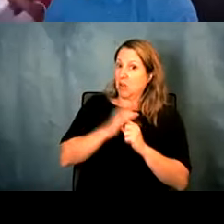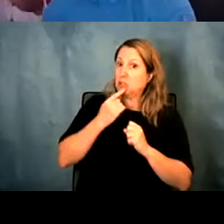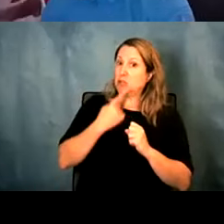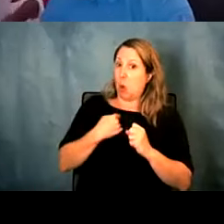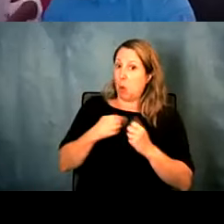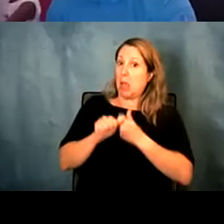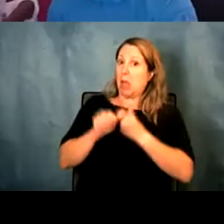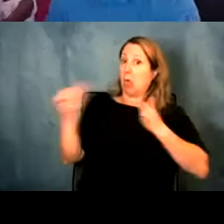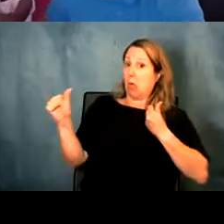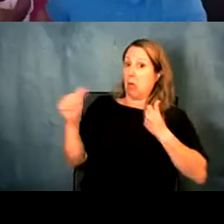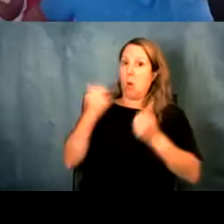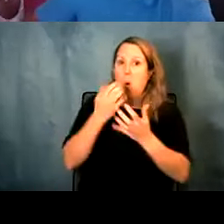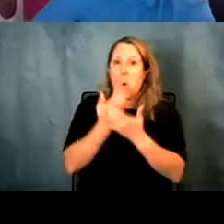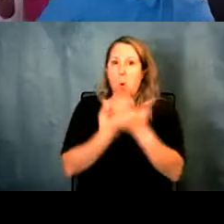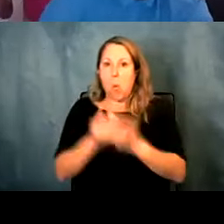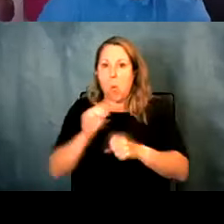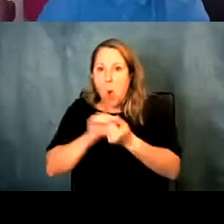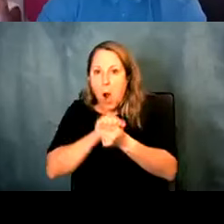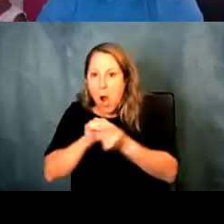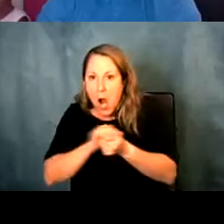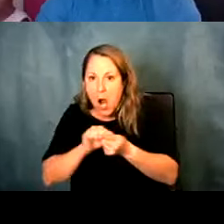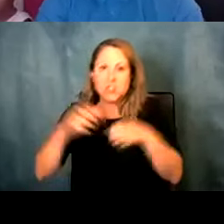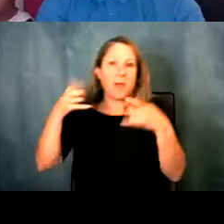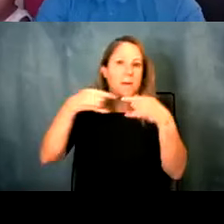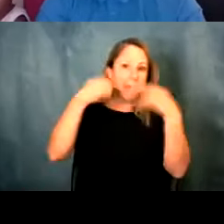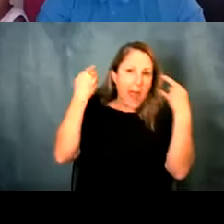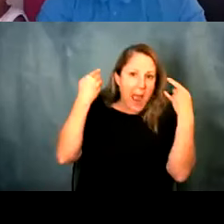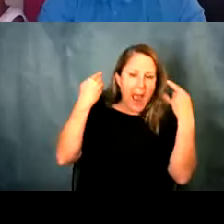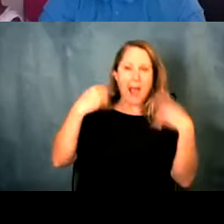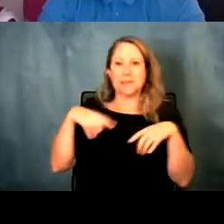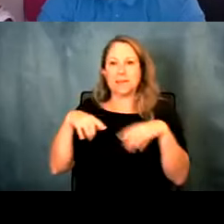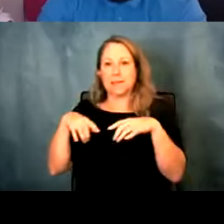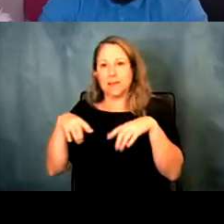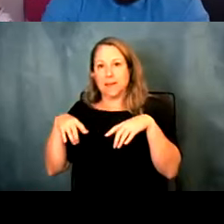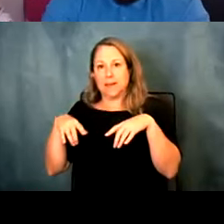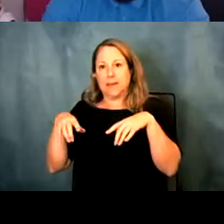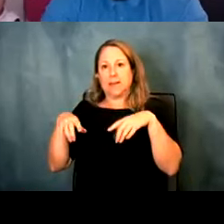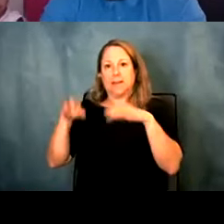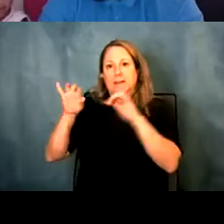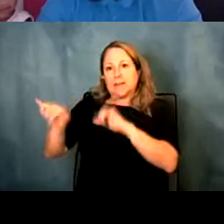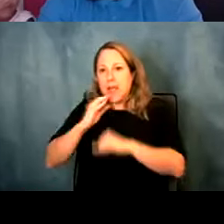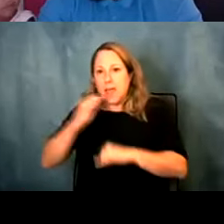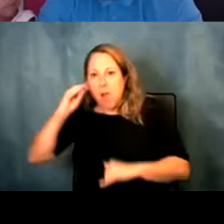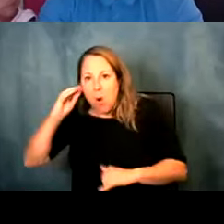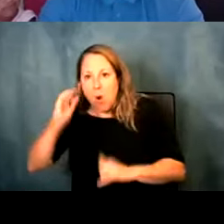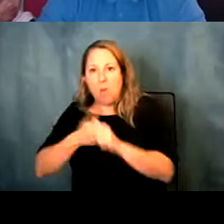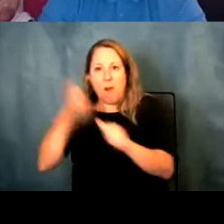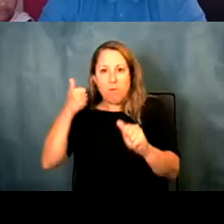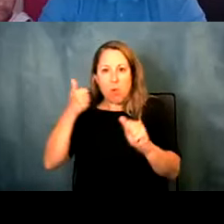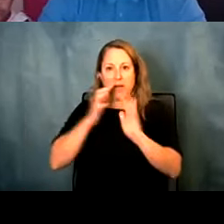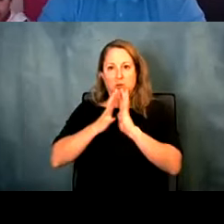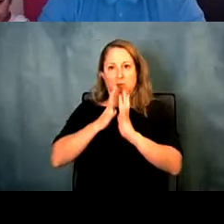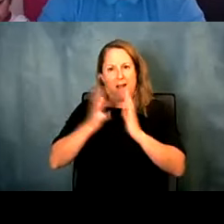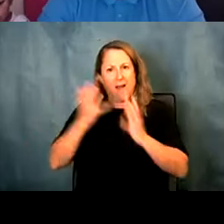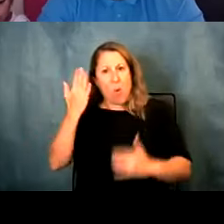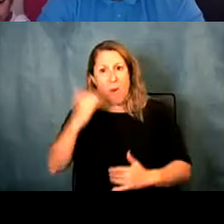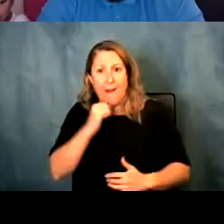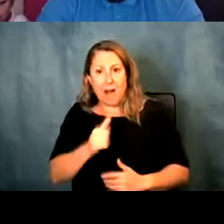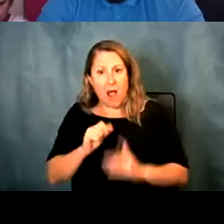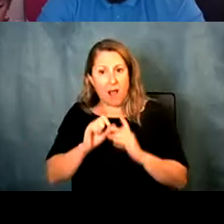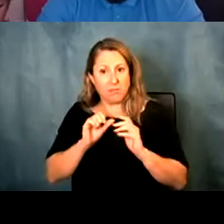wash my hands, wear a mask, you know, stay away from large crowds, large groups, you know, like, can't I just continue to do